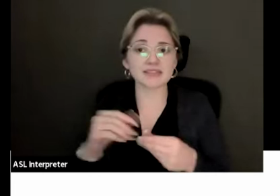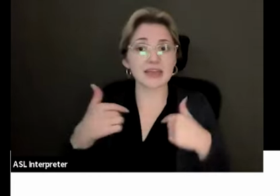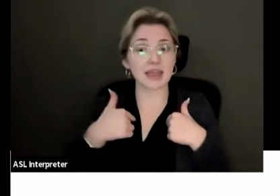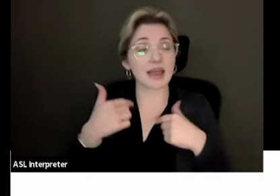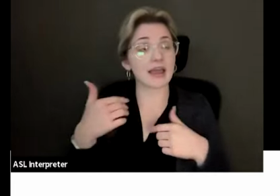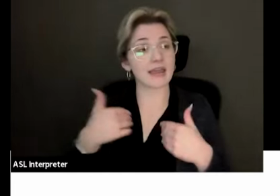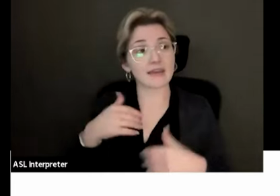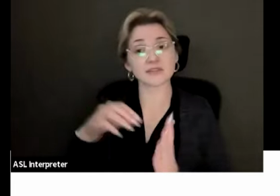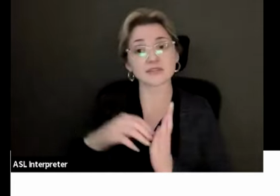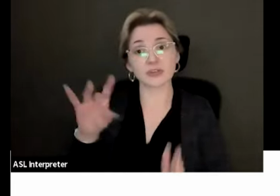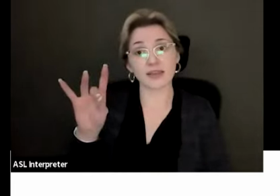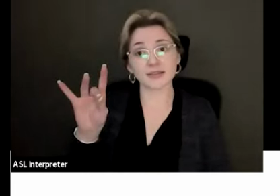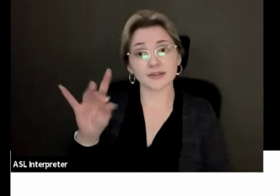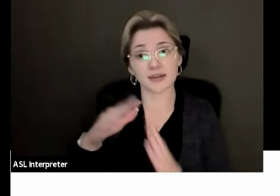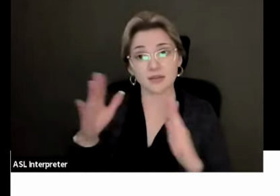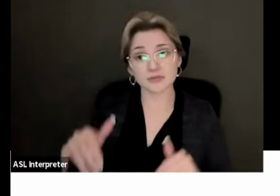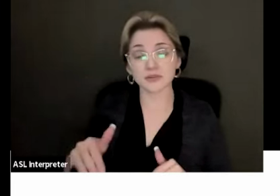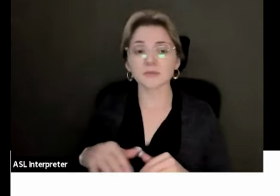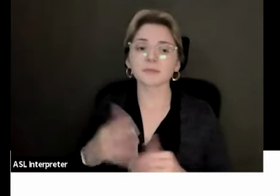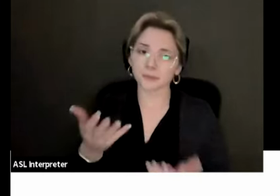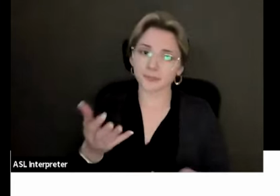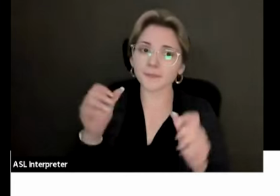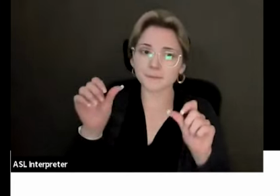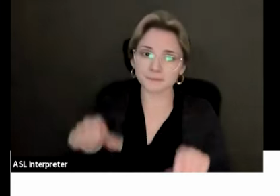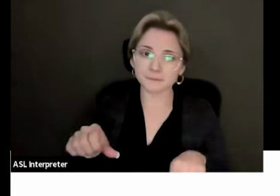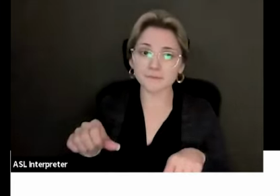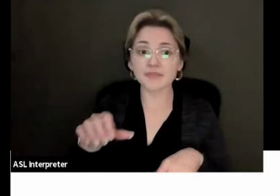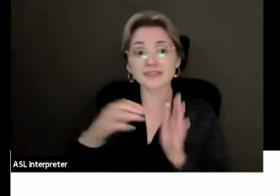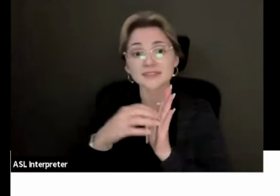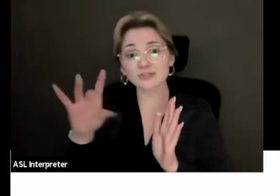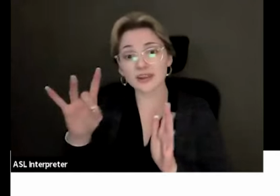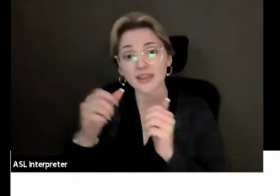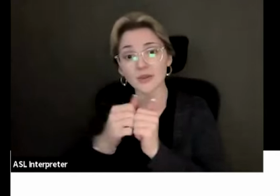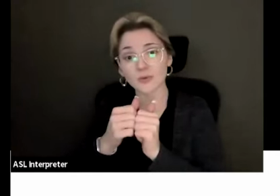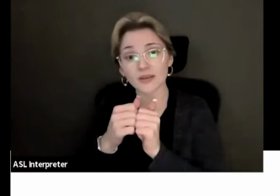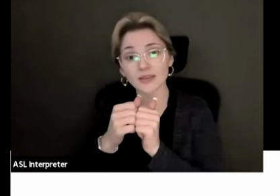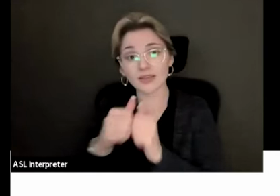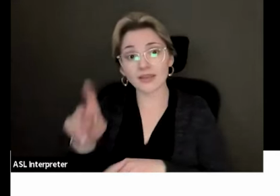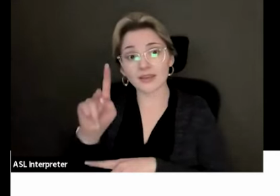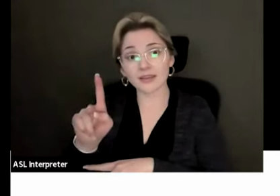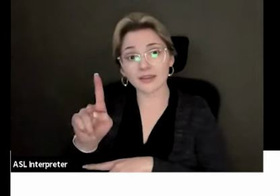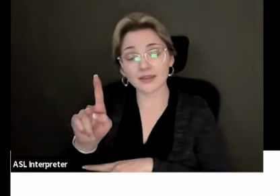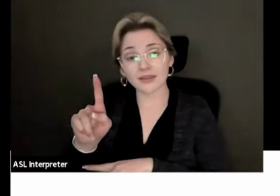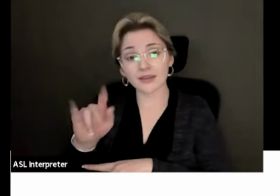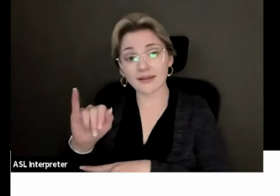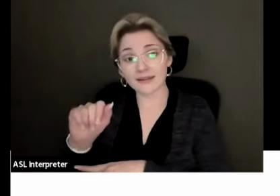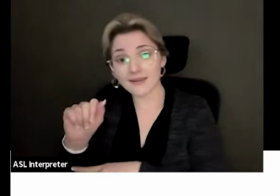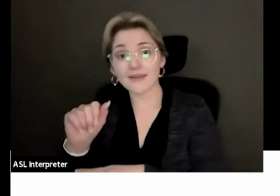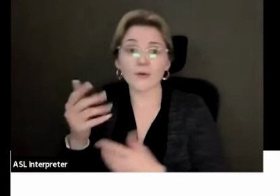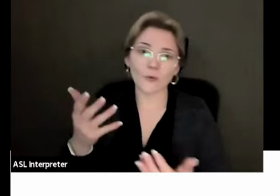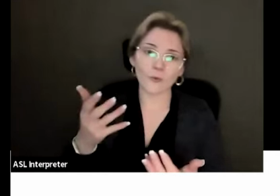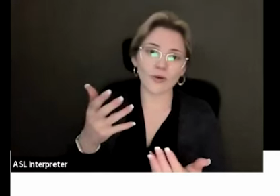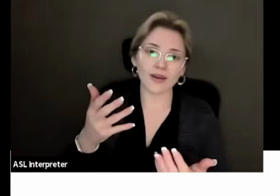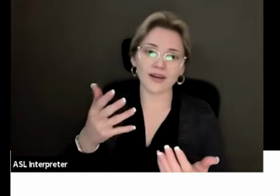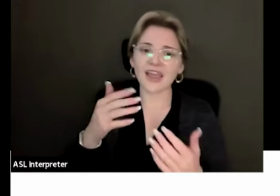is cross-cutting. You could be Section 8 with PIH, or you could be Section 8 with multifamily. It could also be